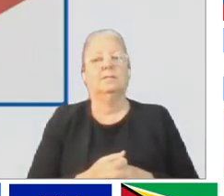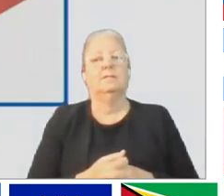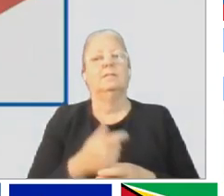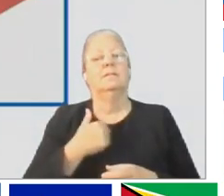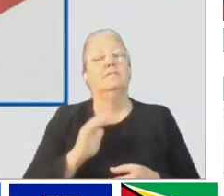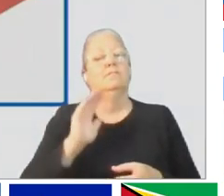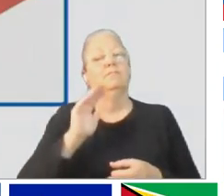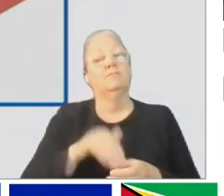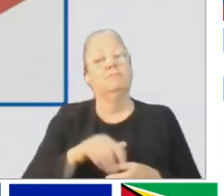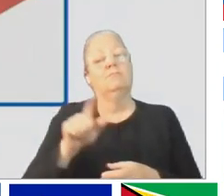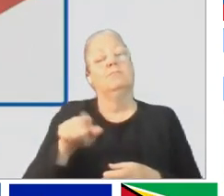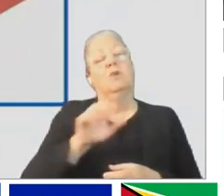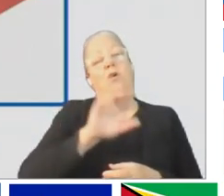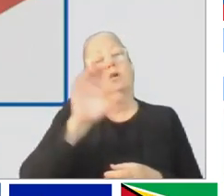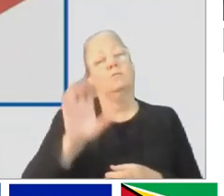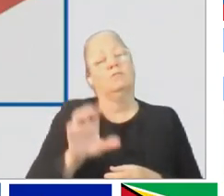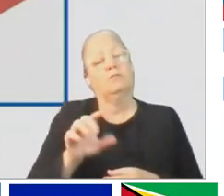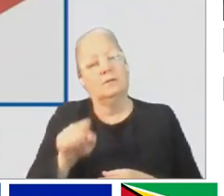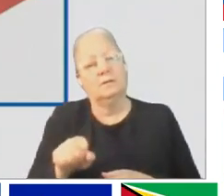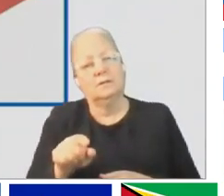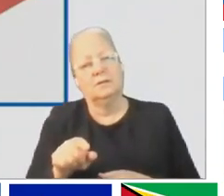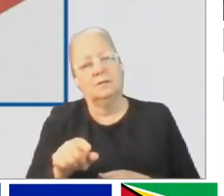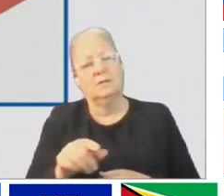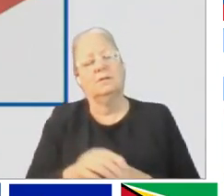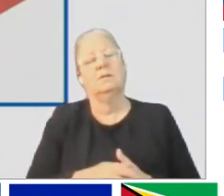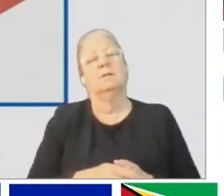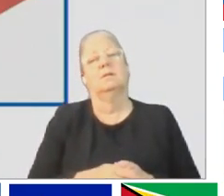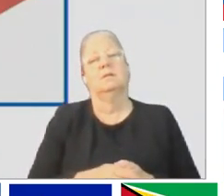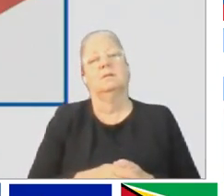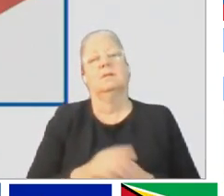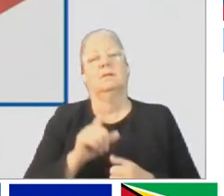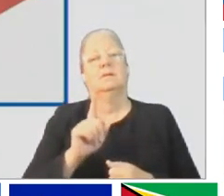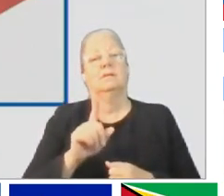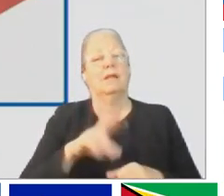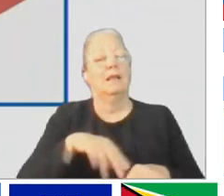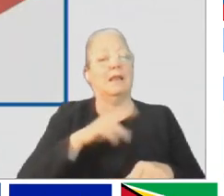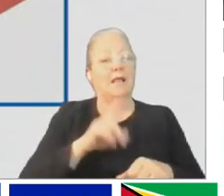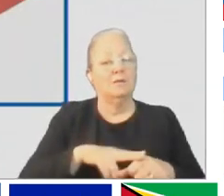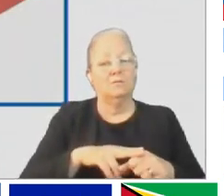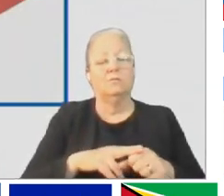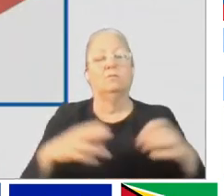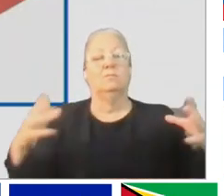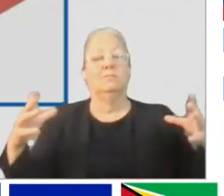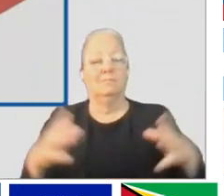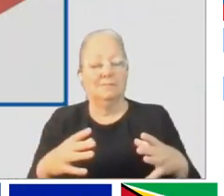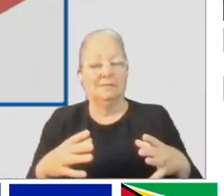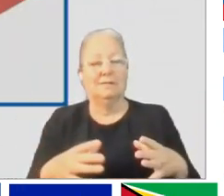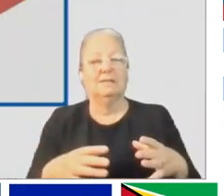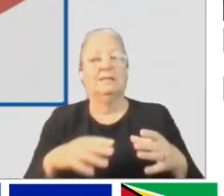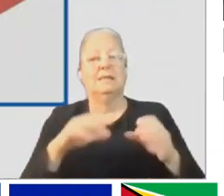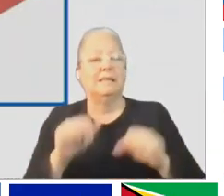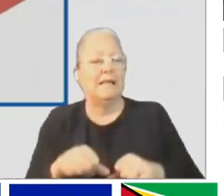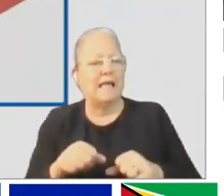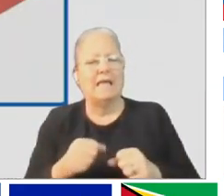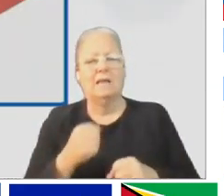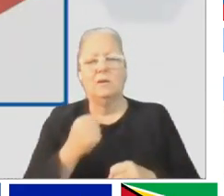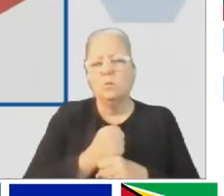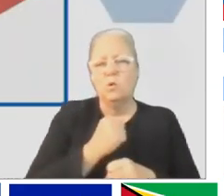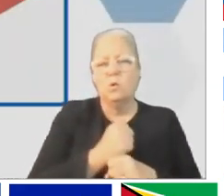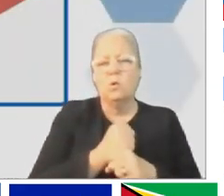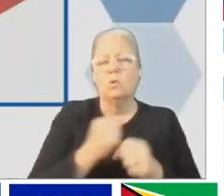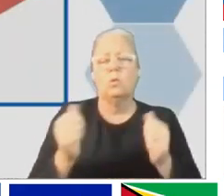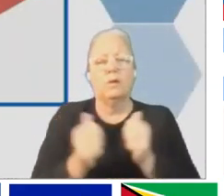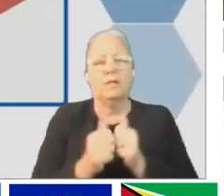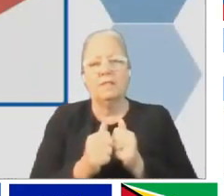space, how can Red Cross national societies best support the work of public agencies in dealing with major challenges